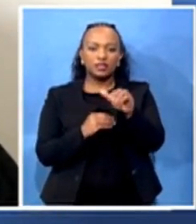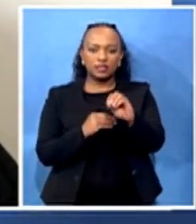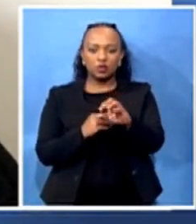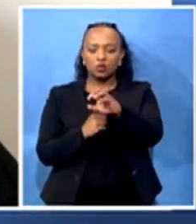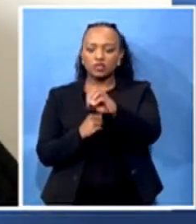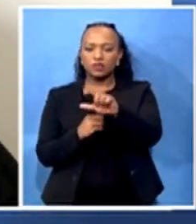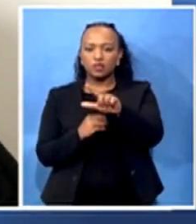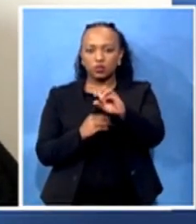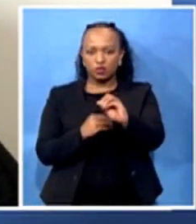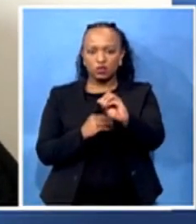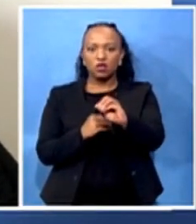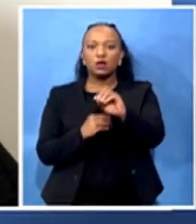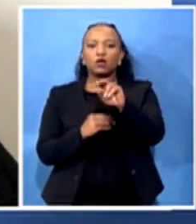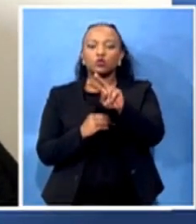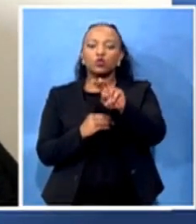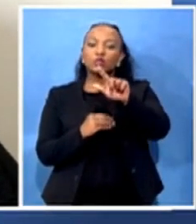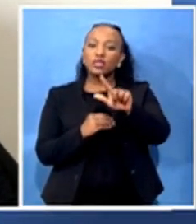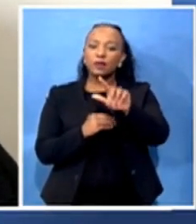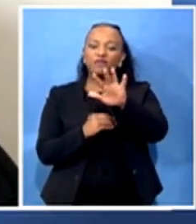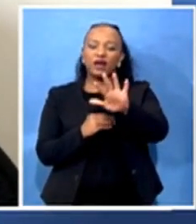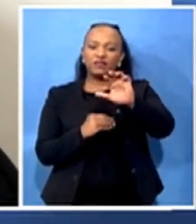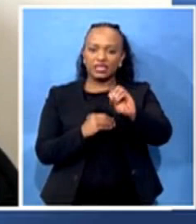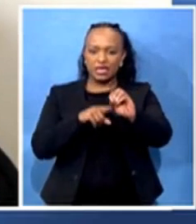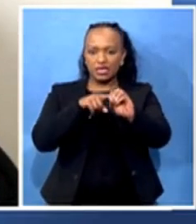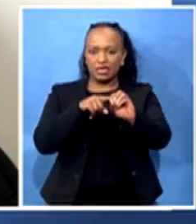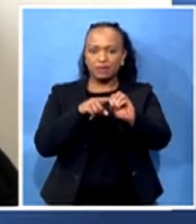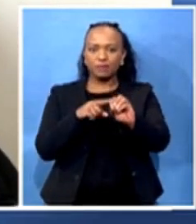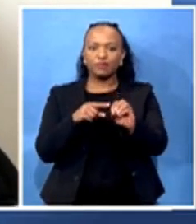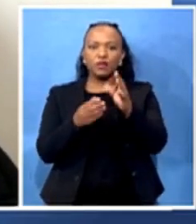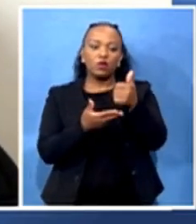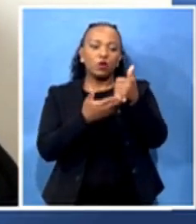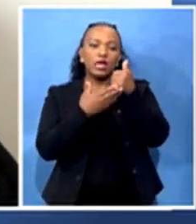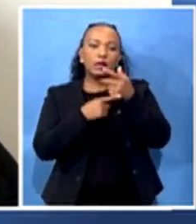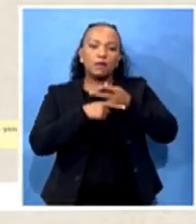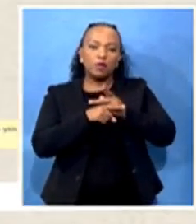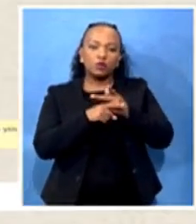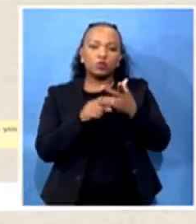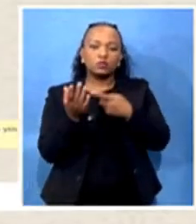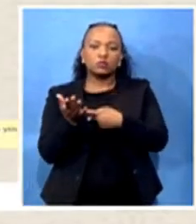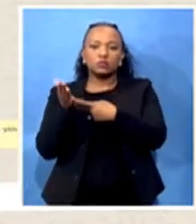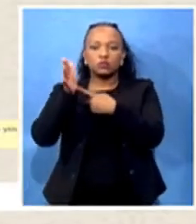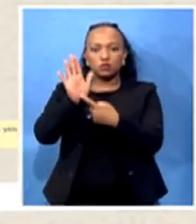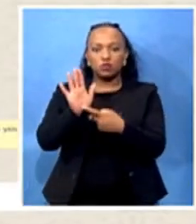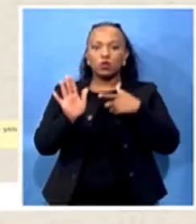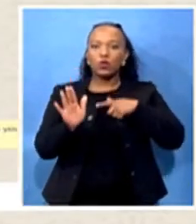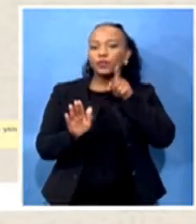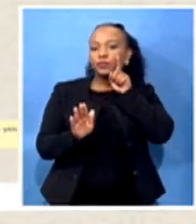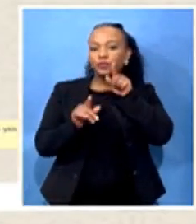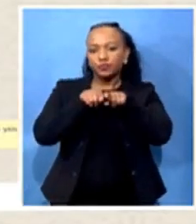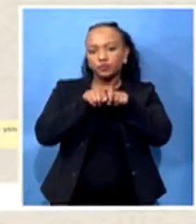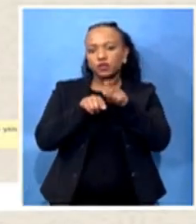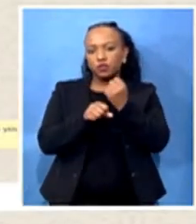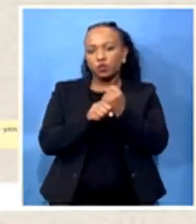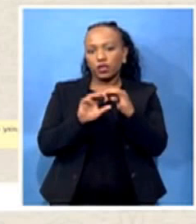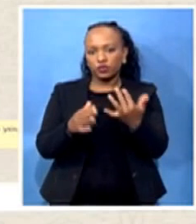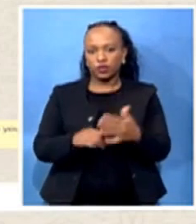2750. Let us now, with the help of my producers, try to put the software to tests. Let's see. So I need